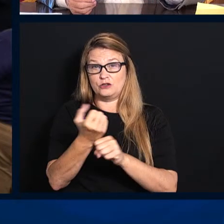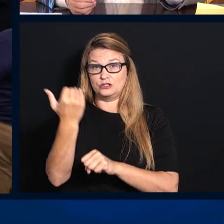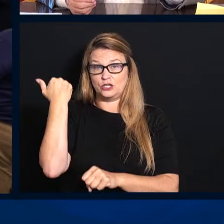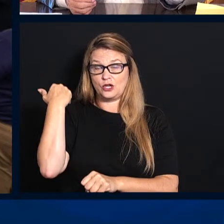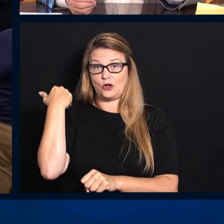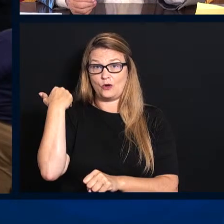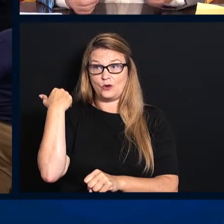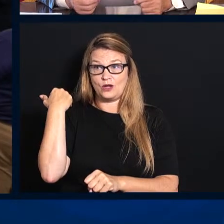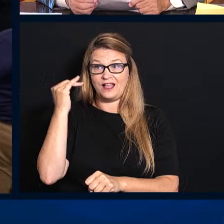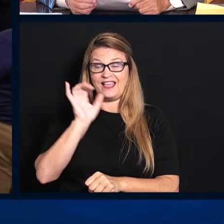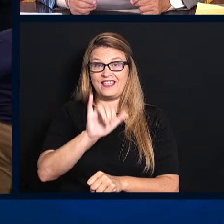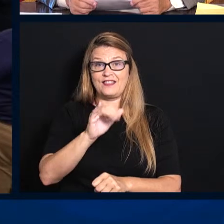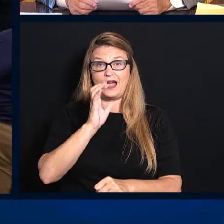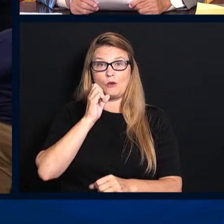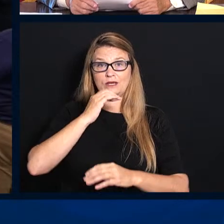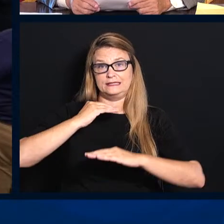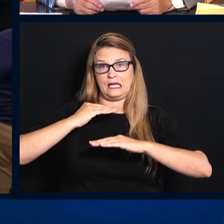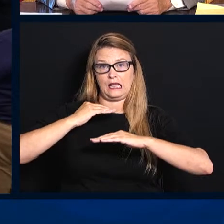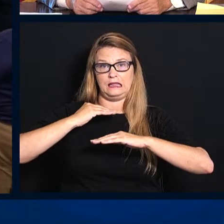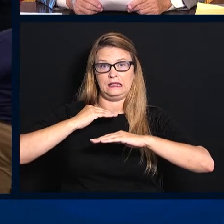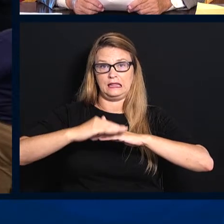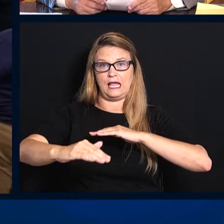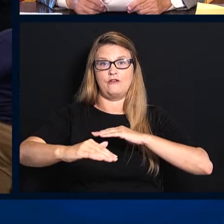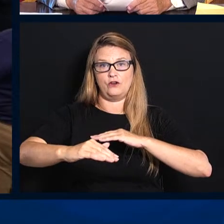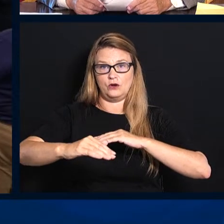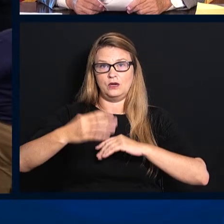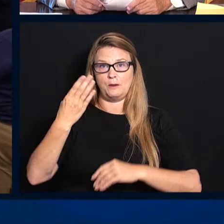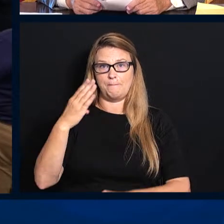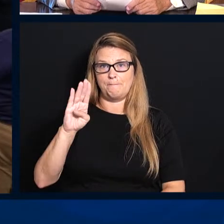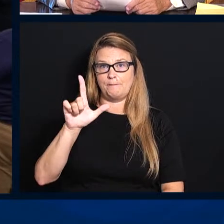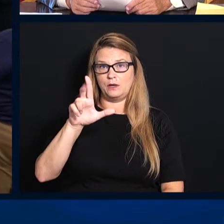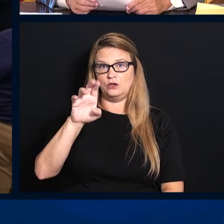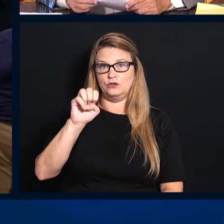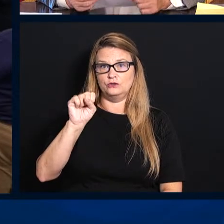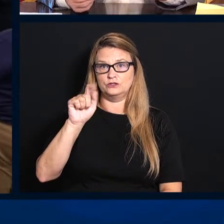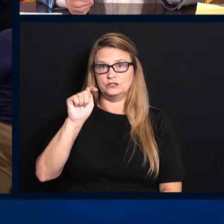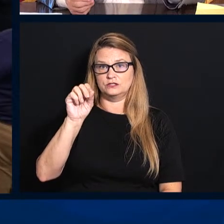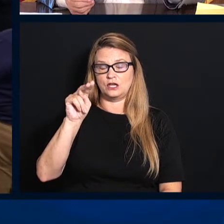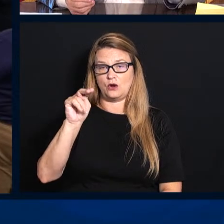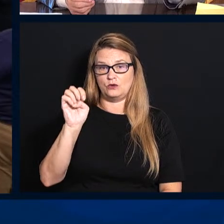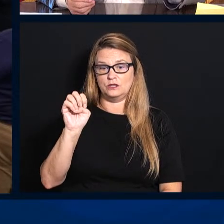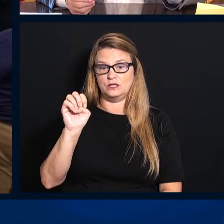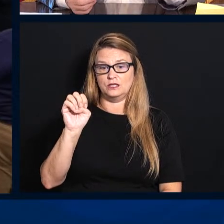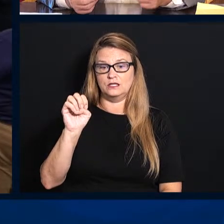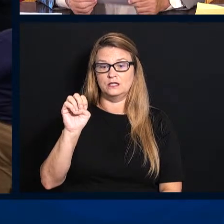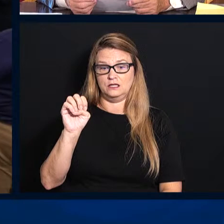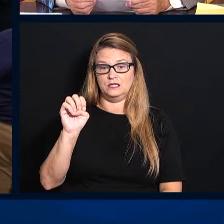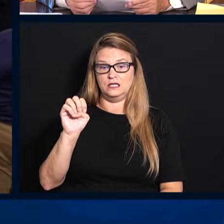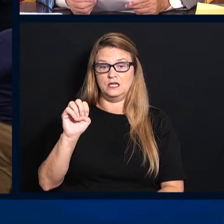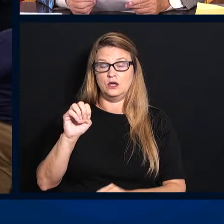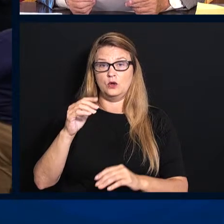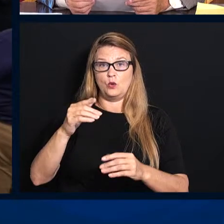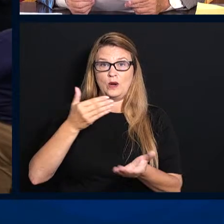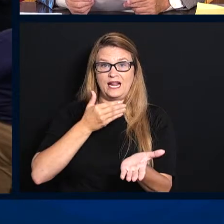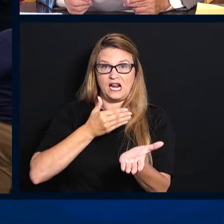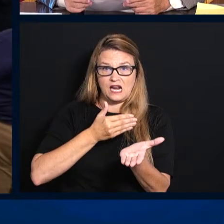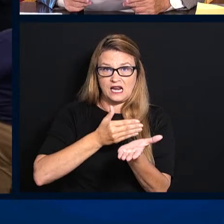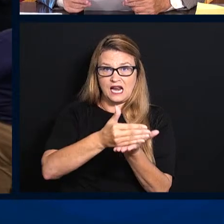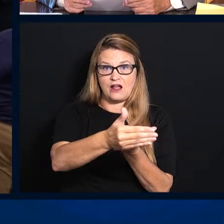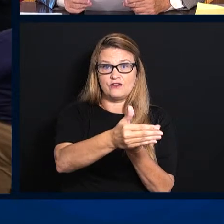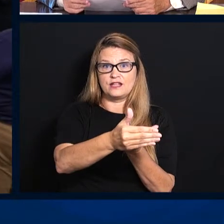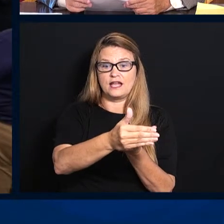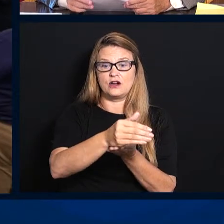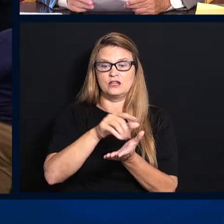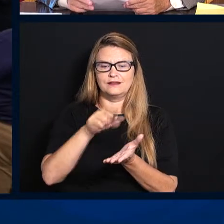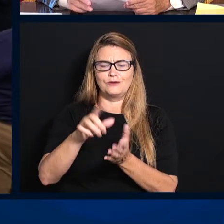got leveled by the our company, Bluestone. Bluestone did the work to level that where there's a prison and